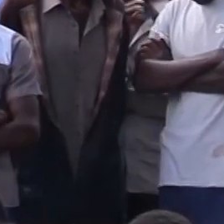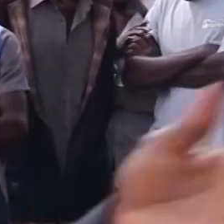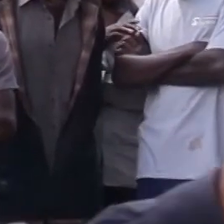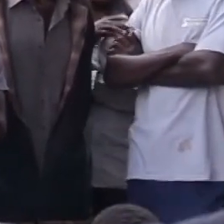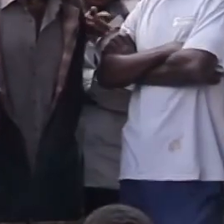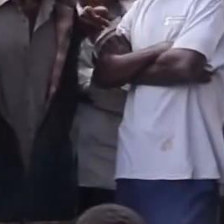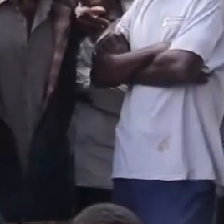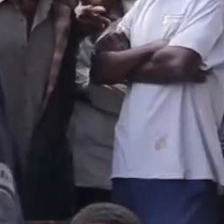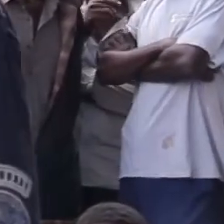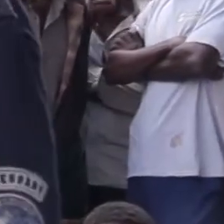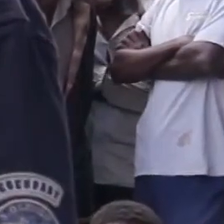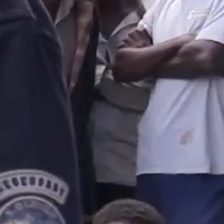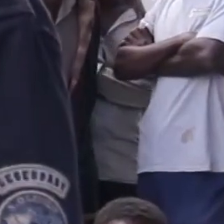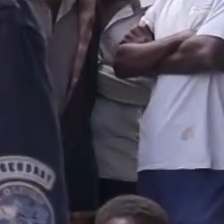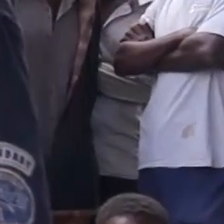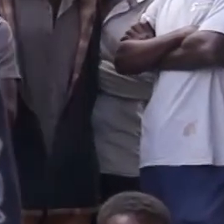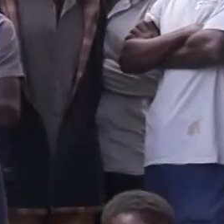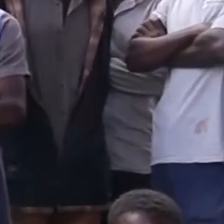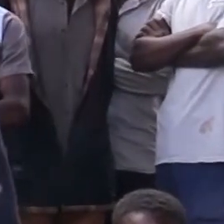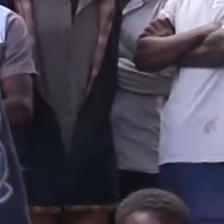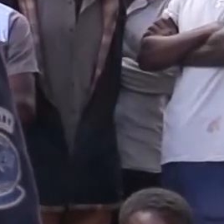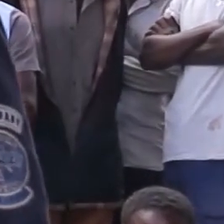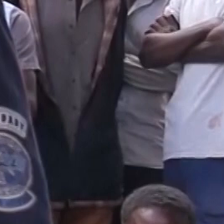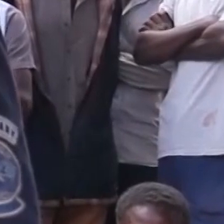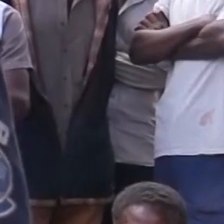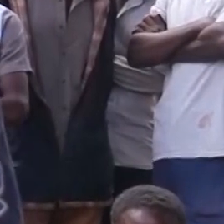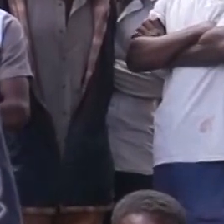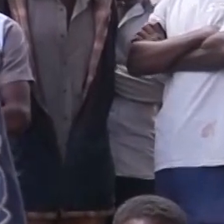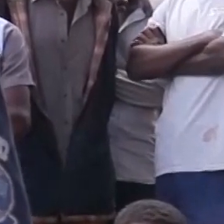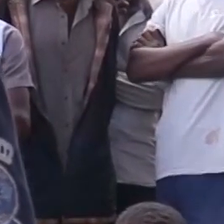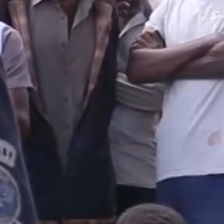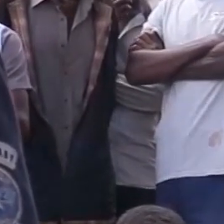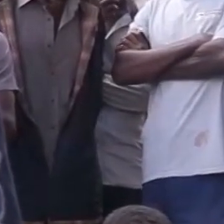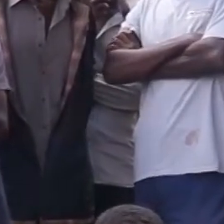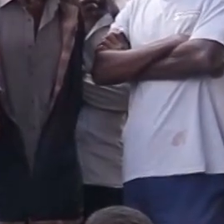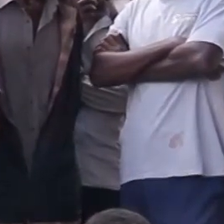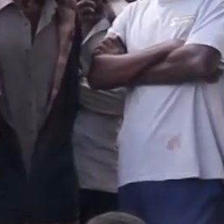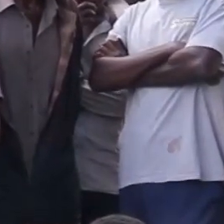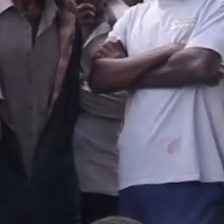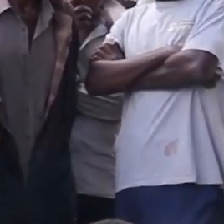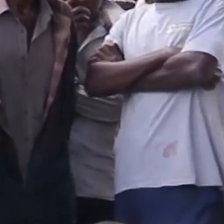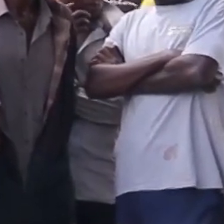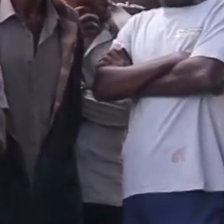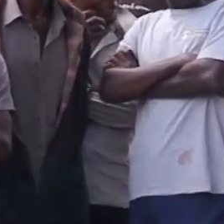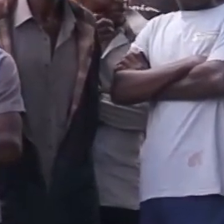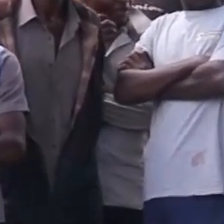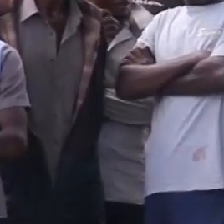Nikrupirira ivuto tankhala nayo nthawi itali kuli zuva yati niyokola njala koma